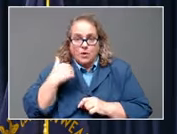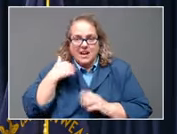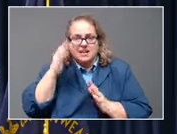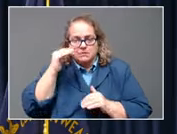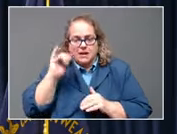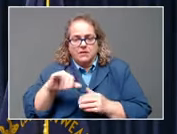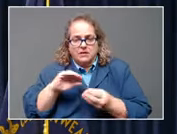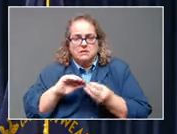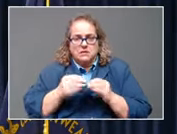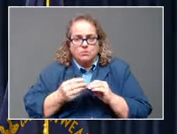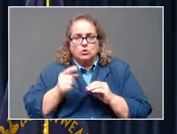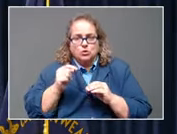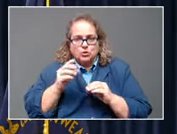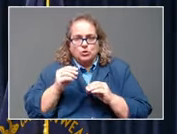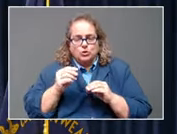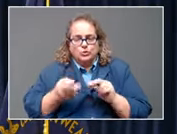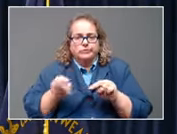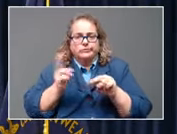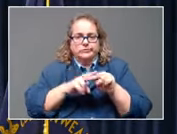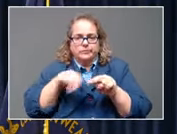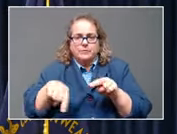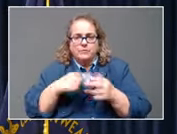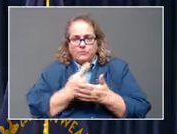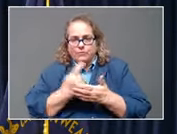to increase this week.